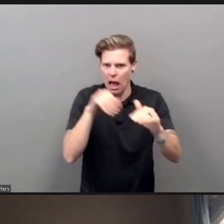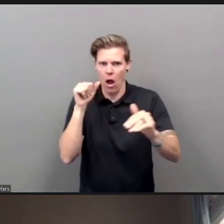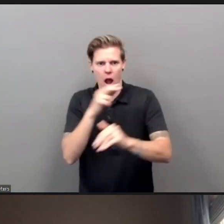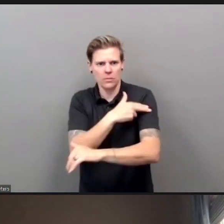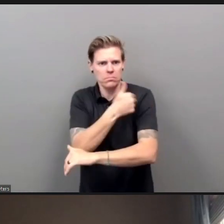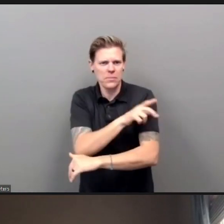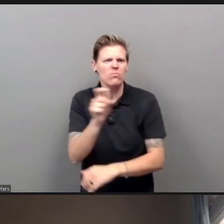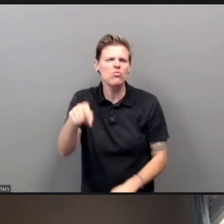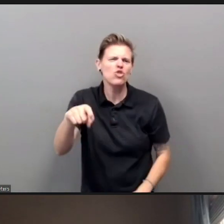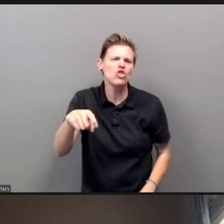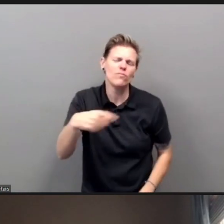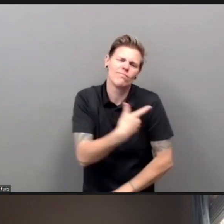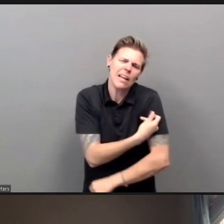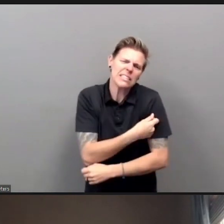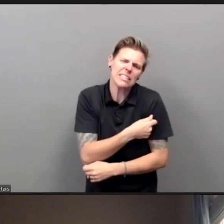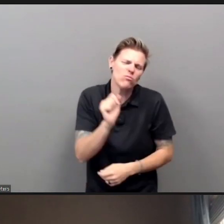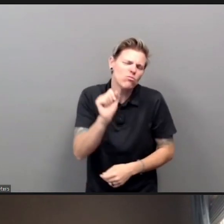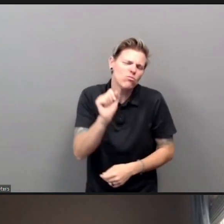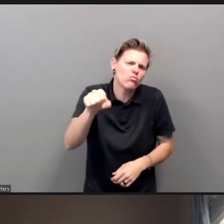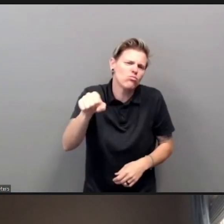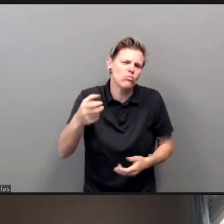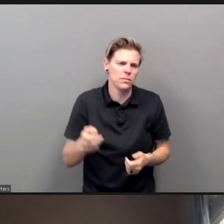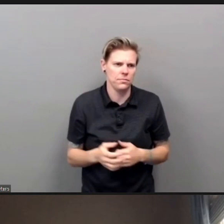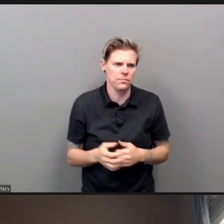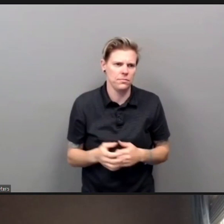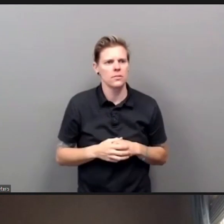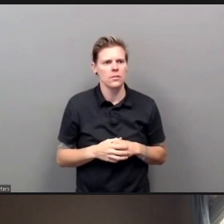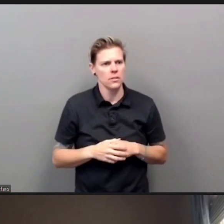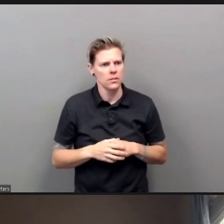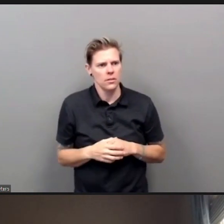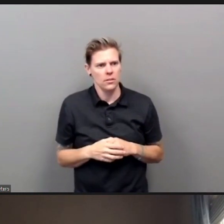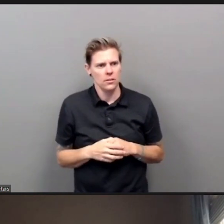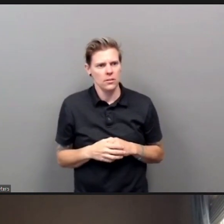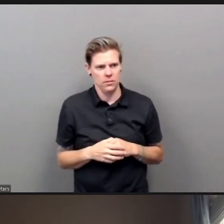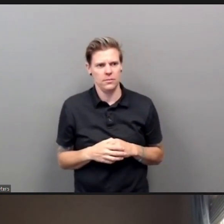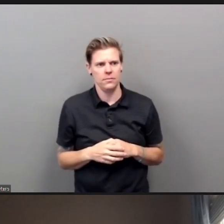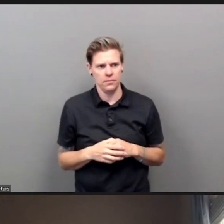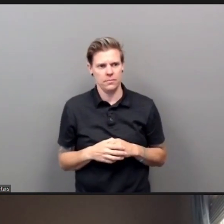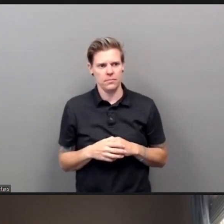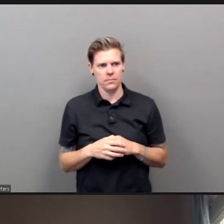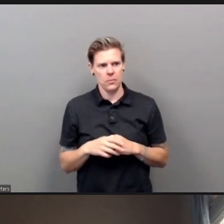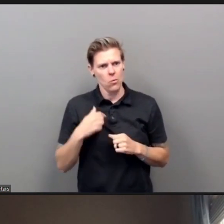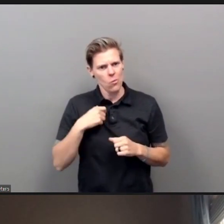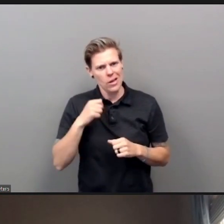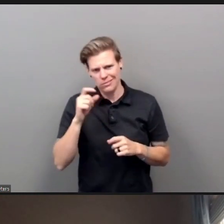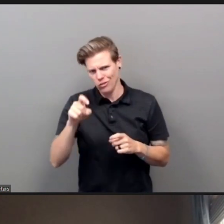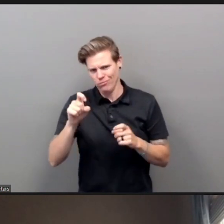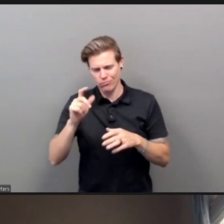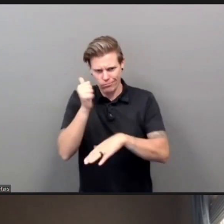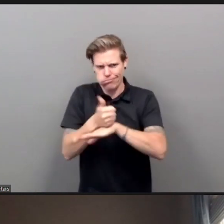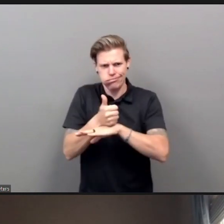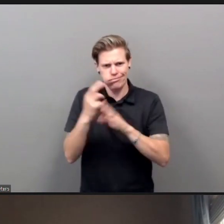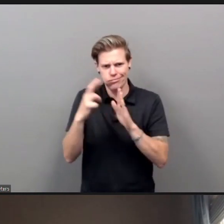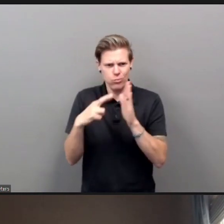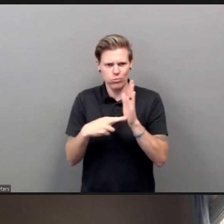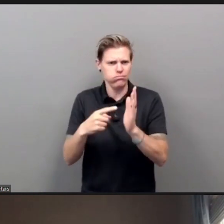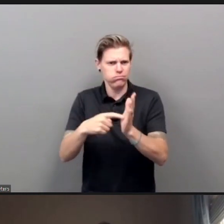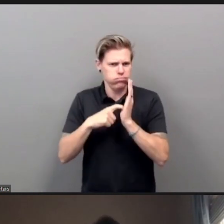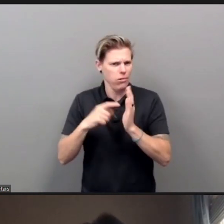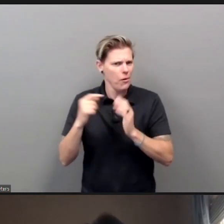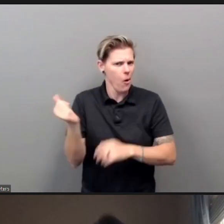be really strongly considered for the vaccine mandate as well. Second thing is that the Biden administration